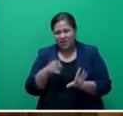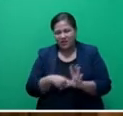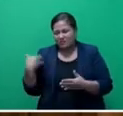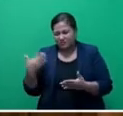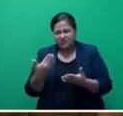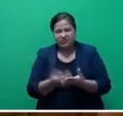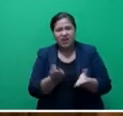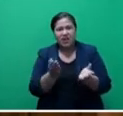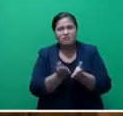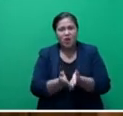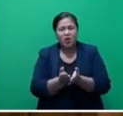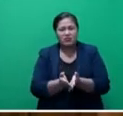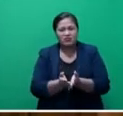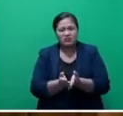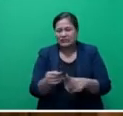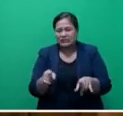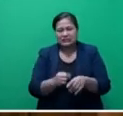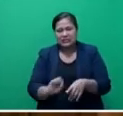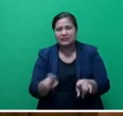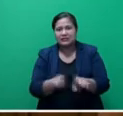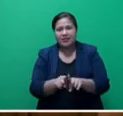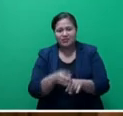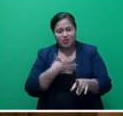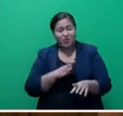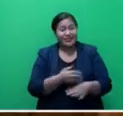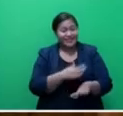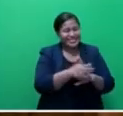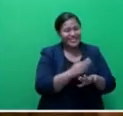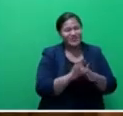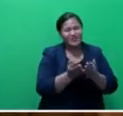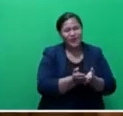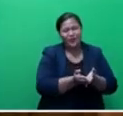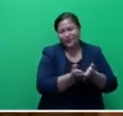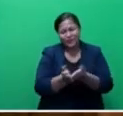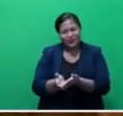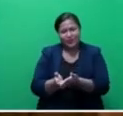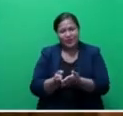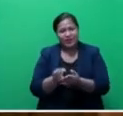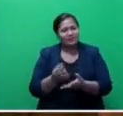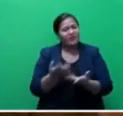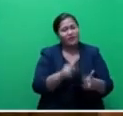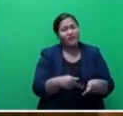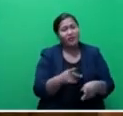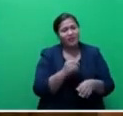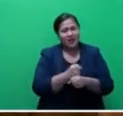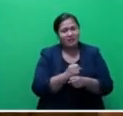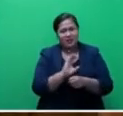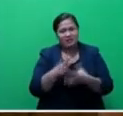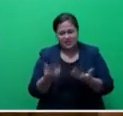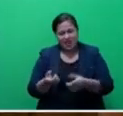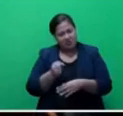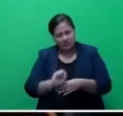update the people? When will you bring new boats to these companies to franchise all over